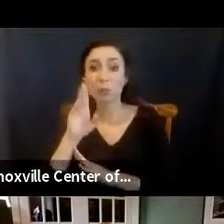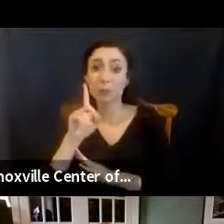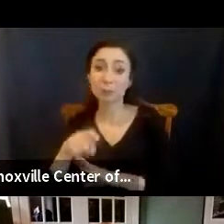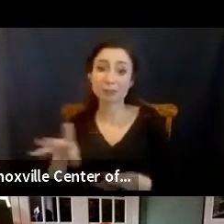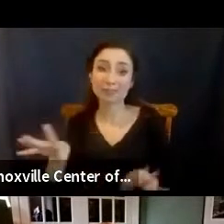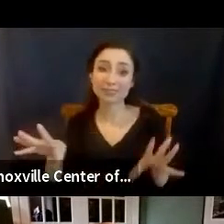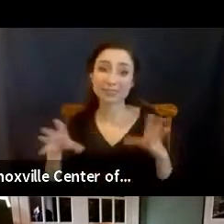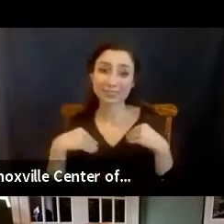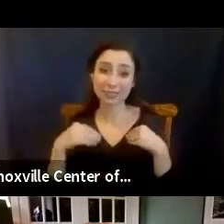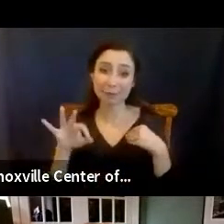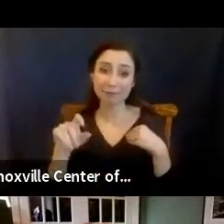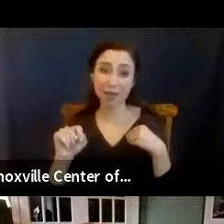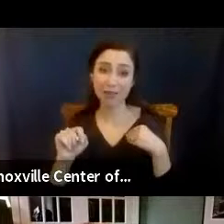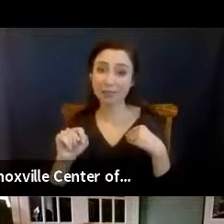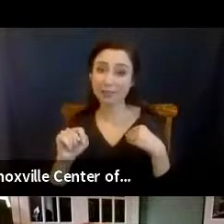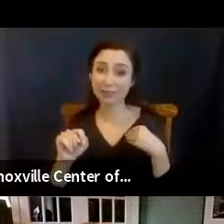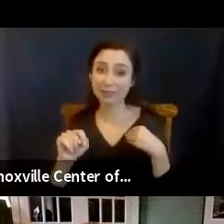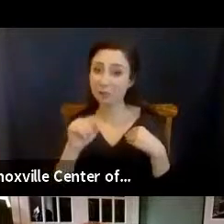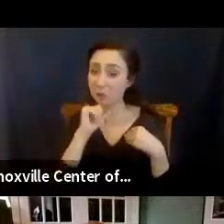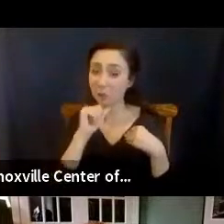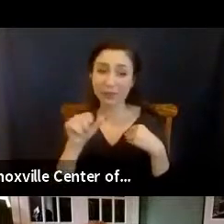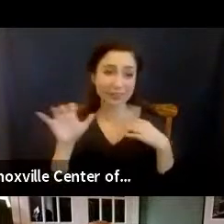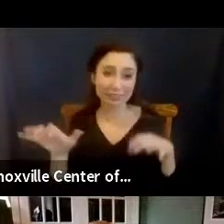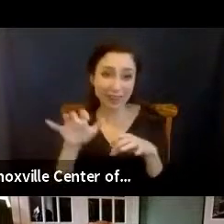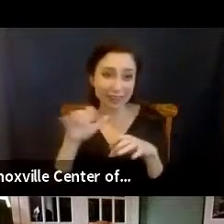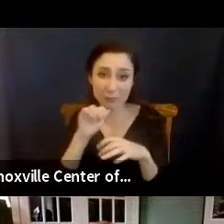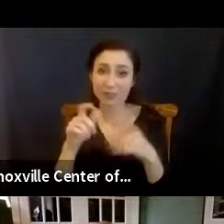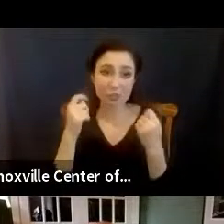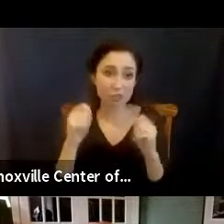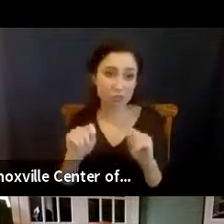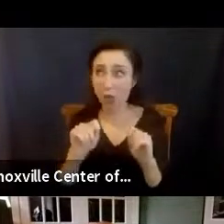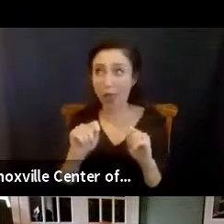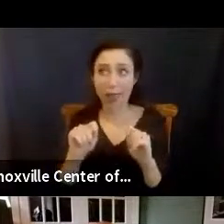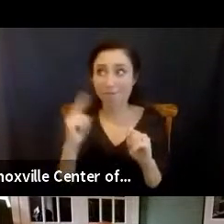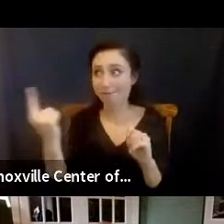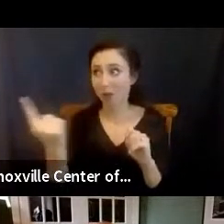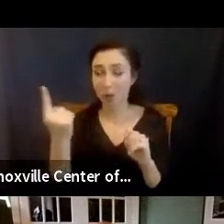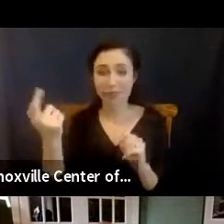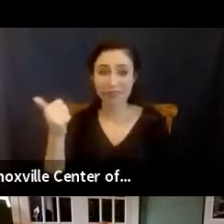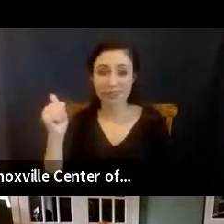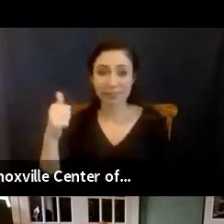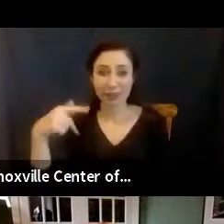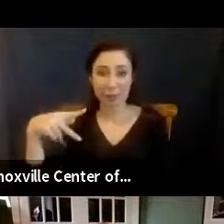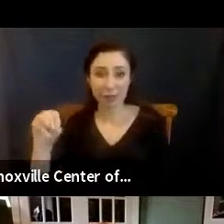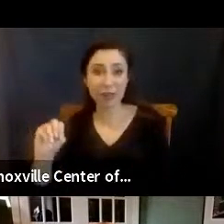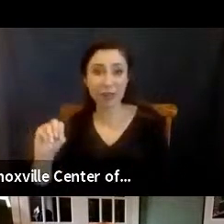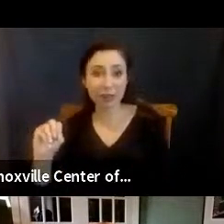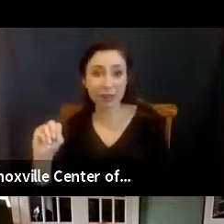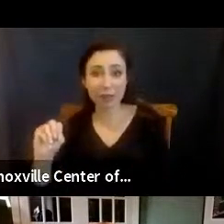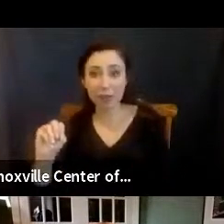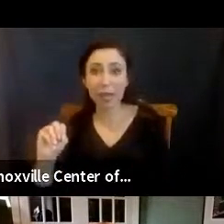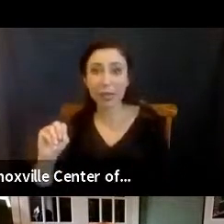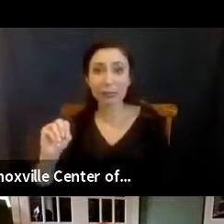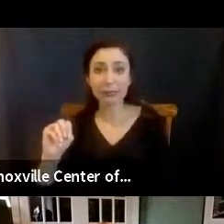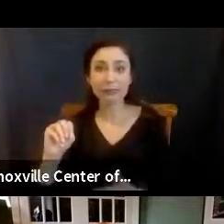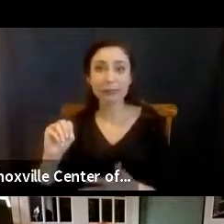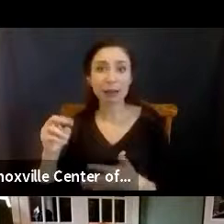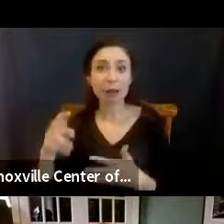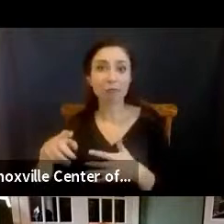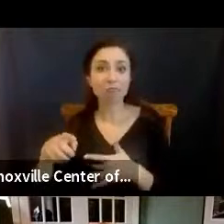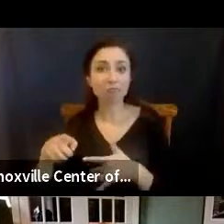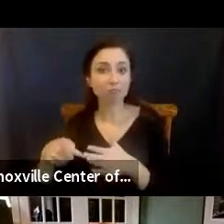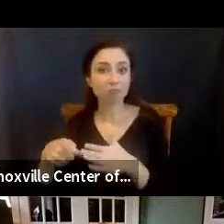that there wasn't an action we took other than the 10 p.m. curfew, which has been questionable effectiveness, that